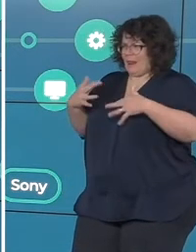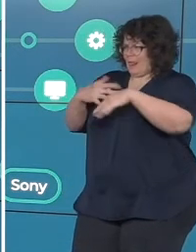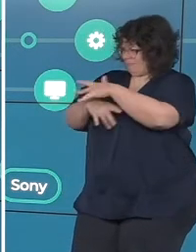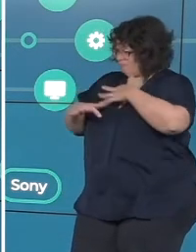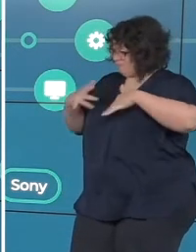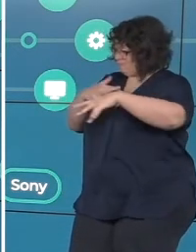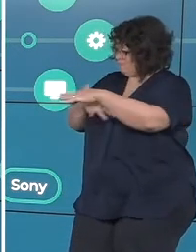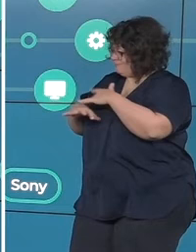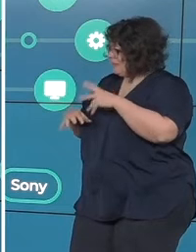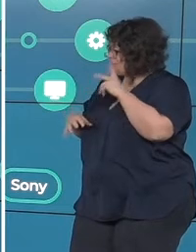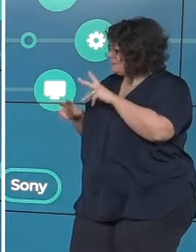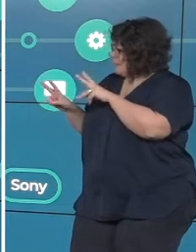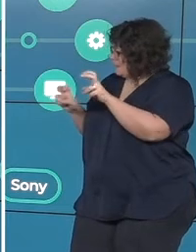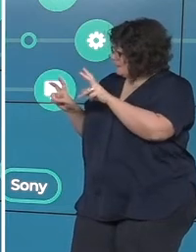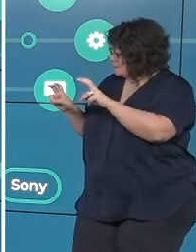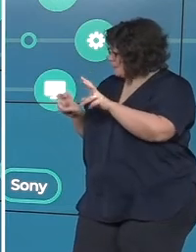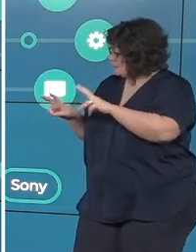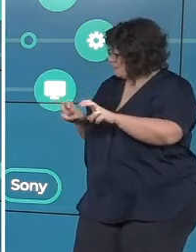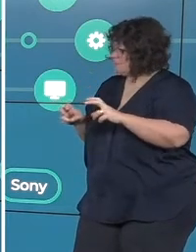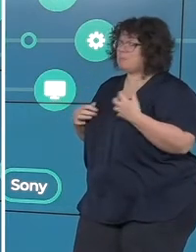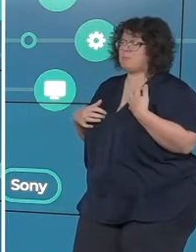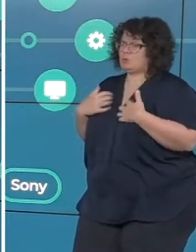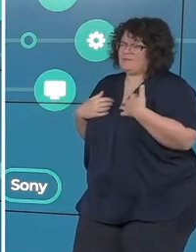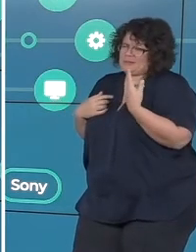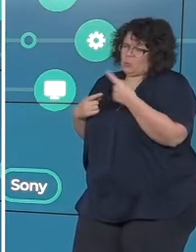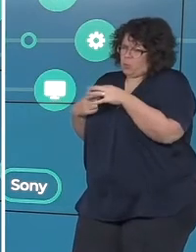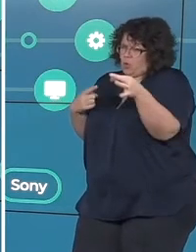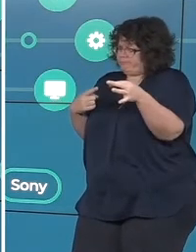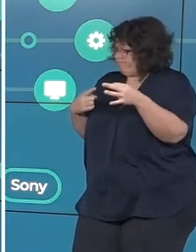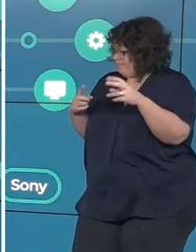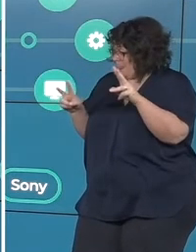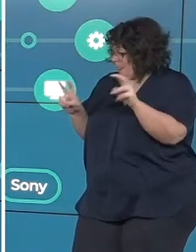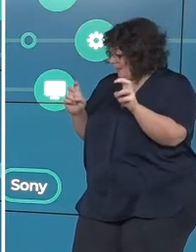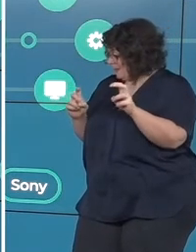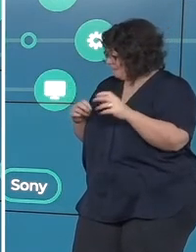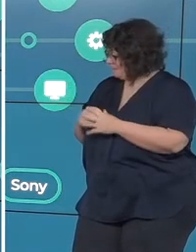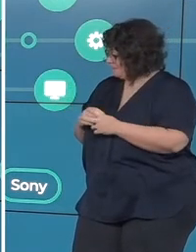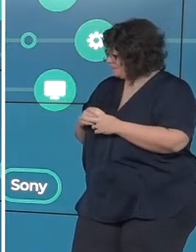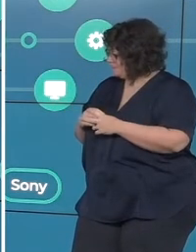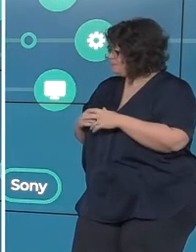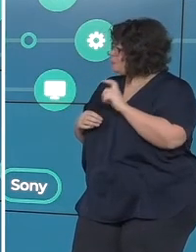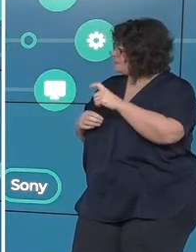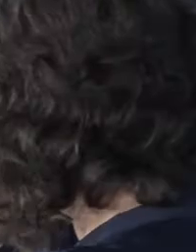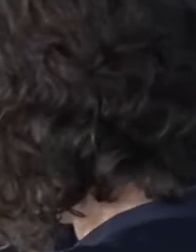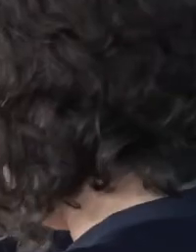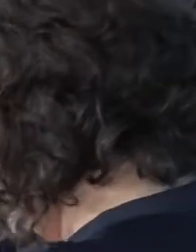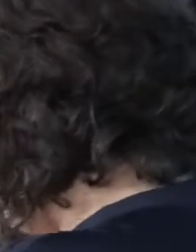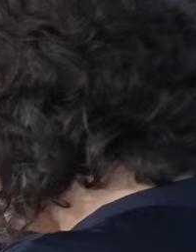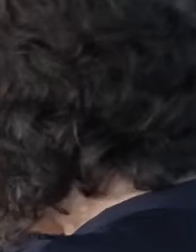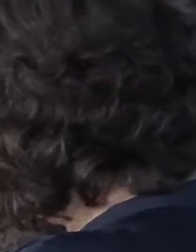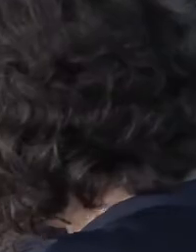keep going. The executive, leaders may change, and they will change, and you have to do it again and go all over again, is